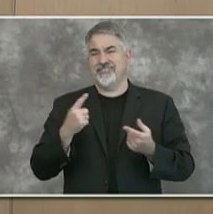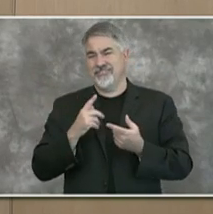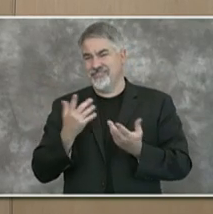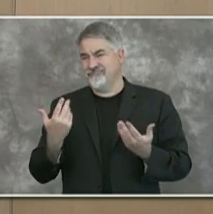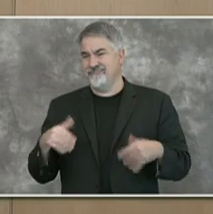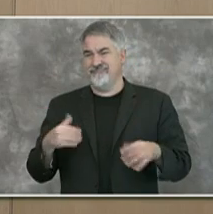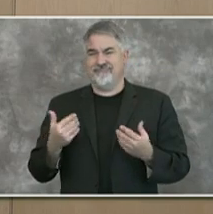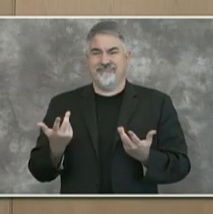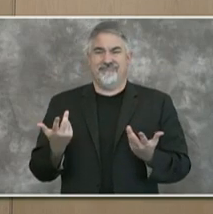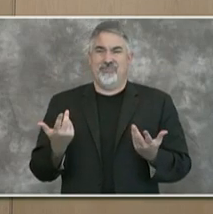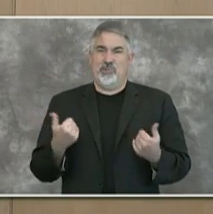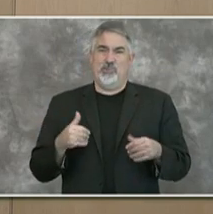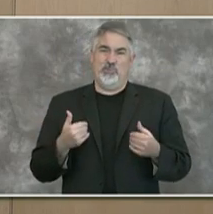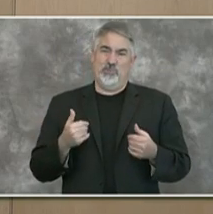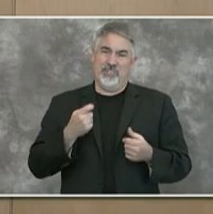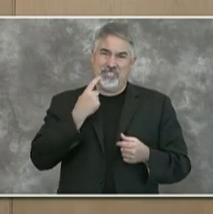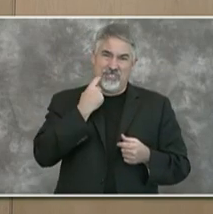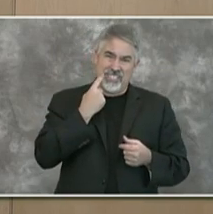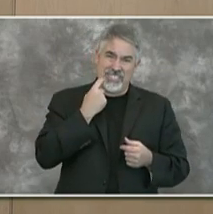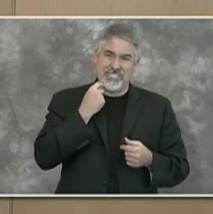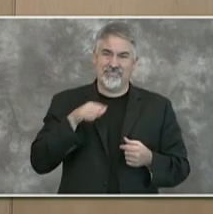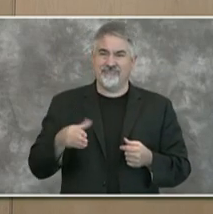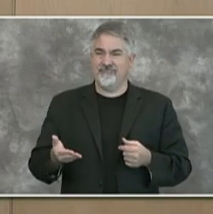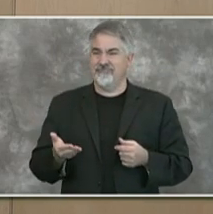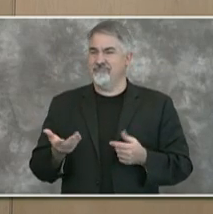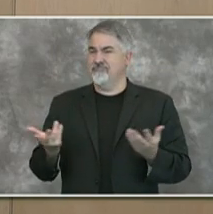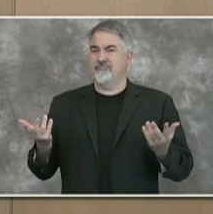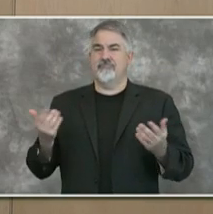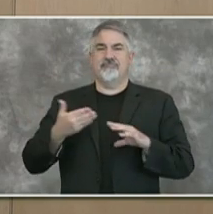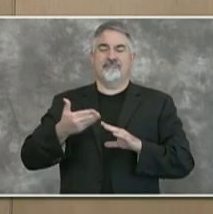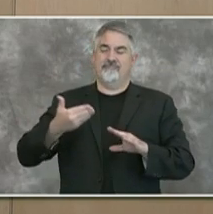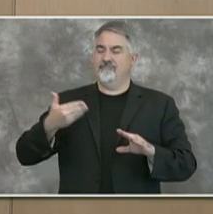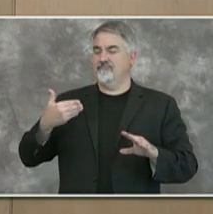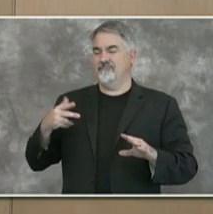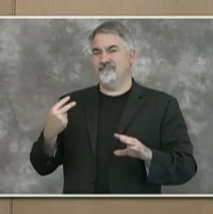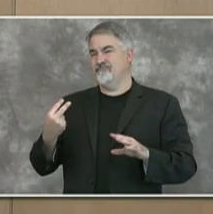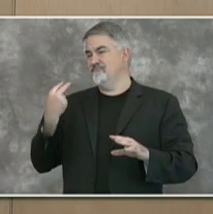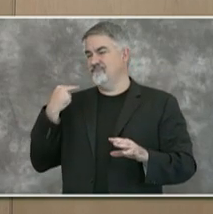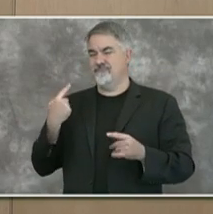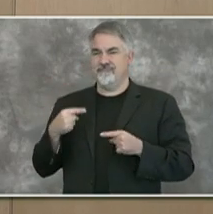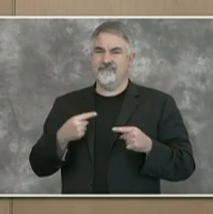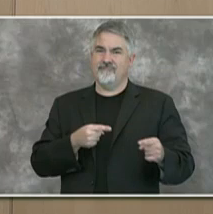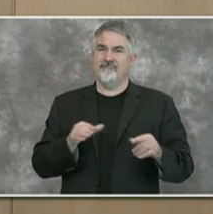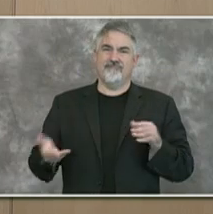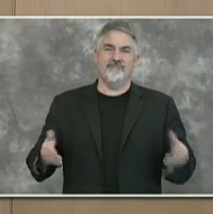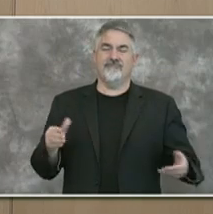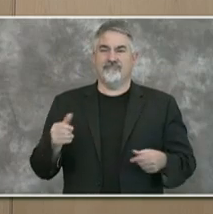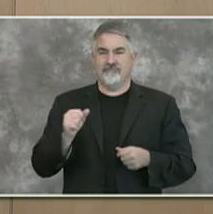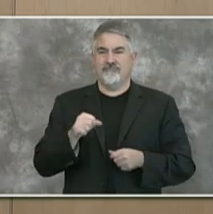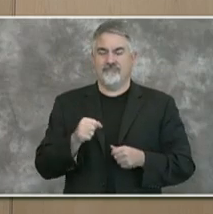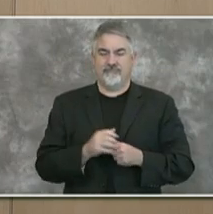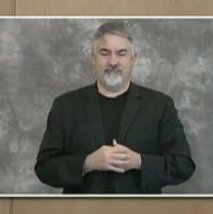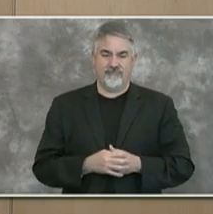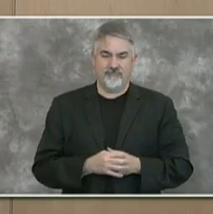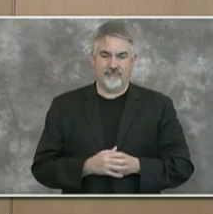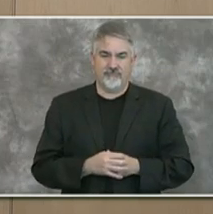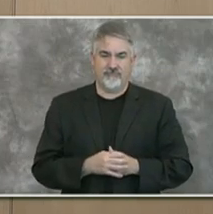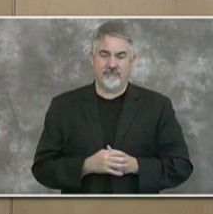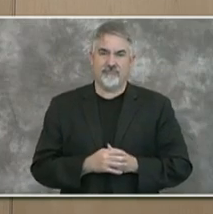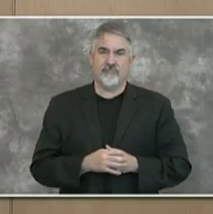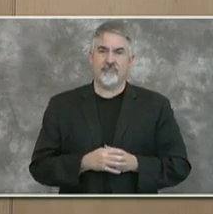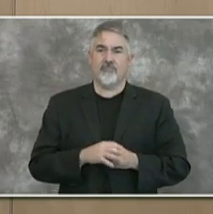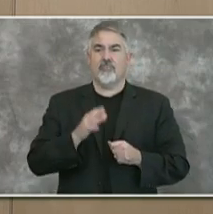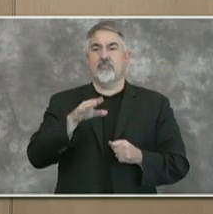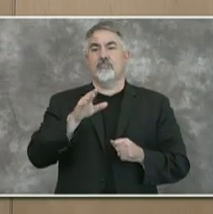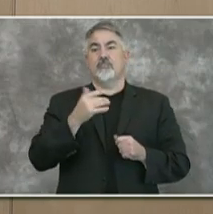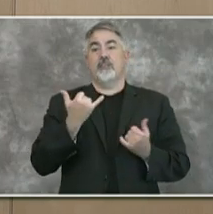recent death, as well as all of the families and friends of our previous deaths reported. Regarding outbreaks